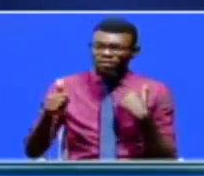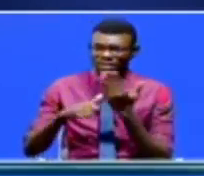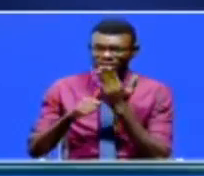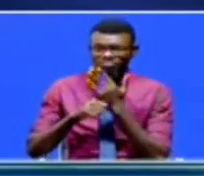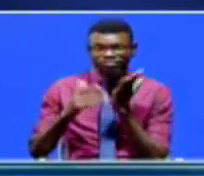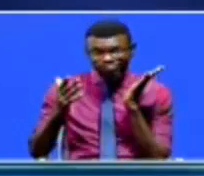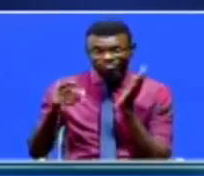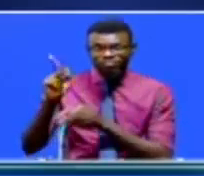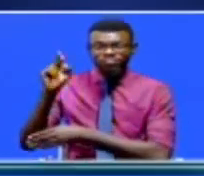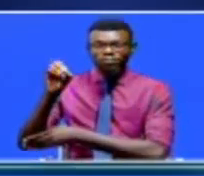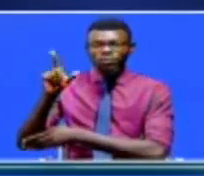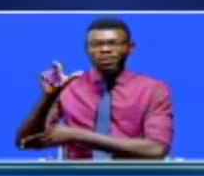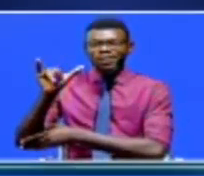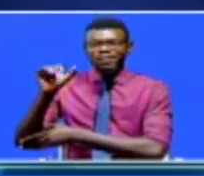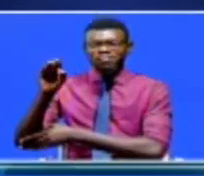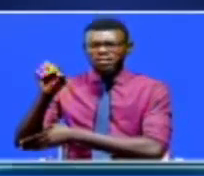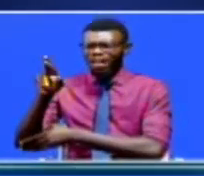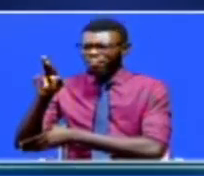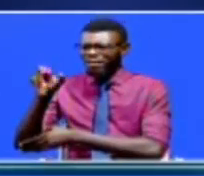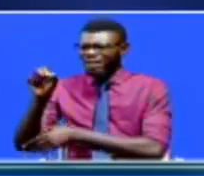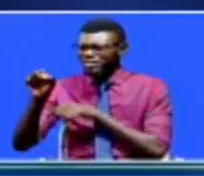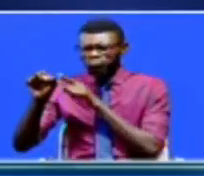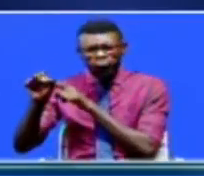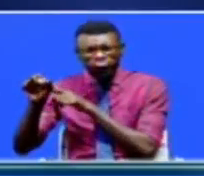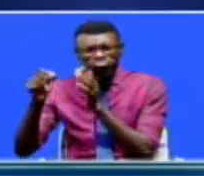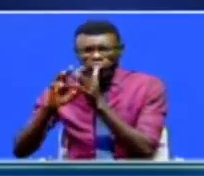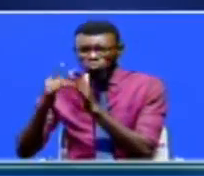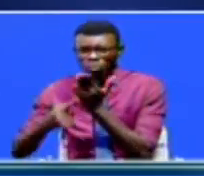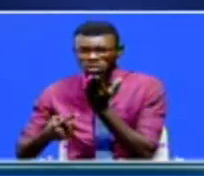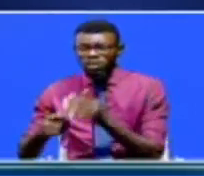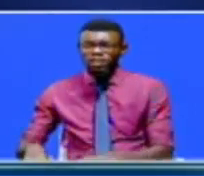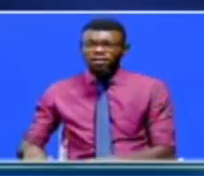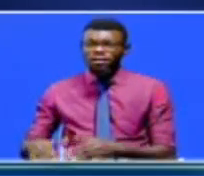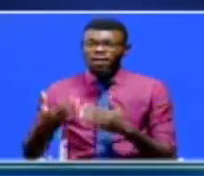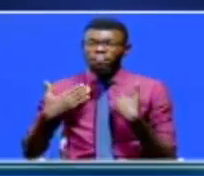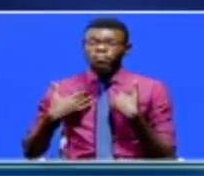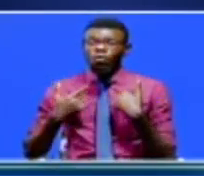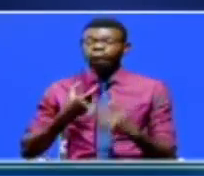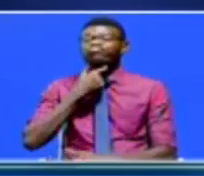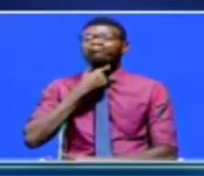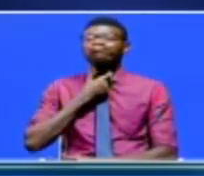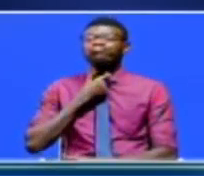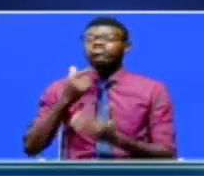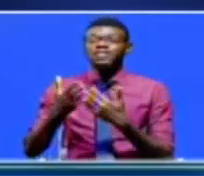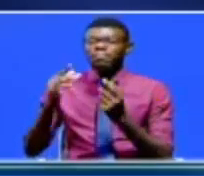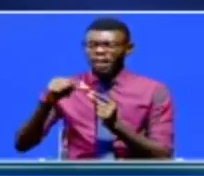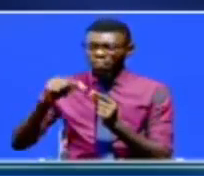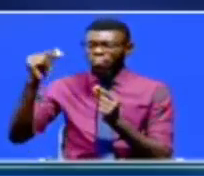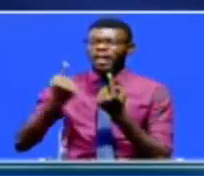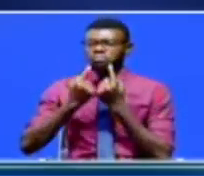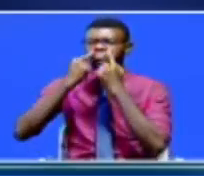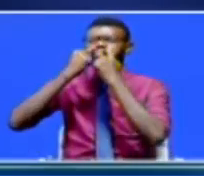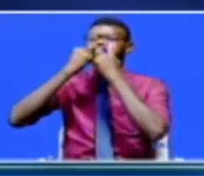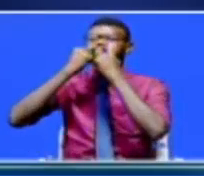reaction. This basically means you take a specimen from the nose or from the throat, pick a small piece of the